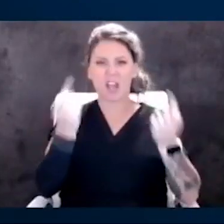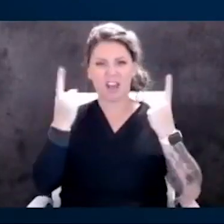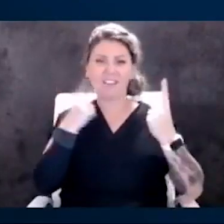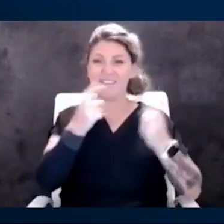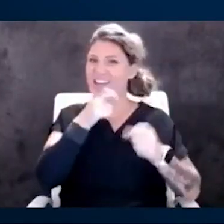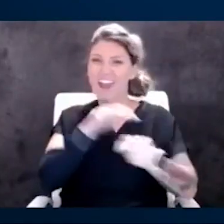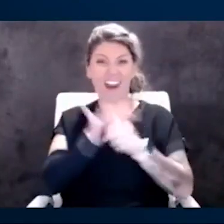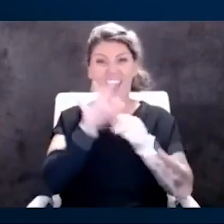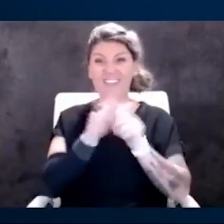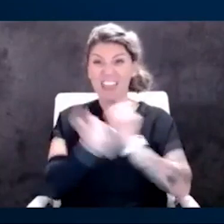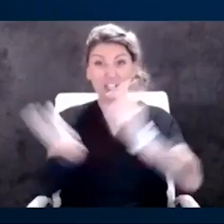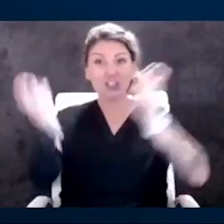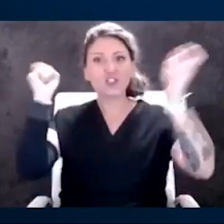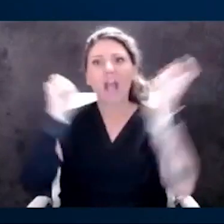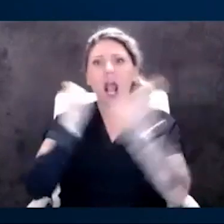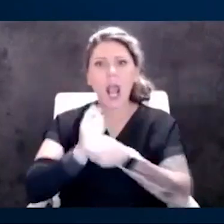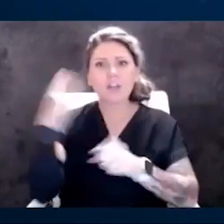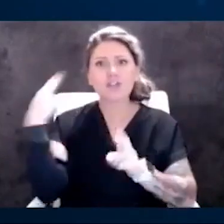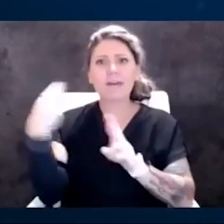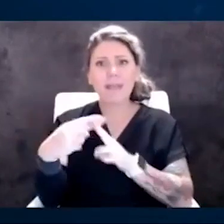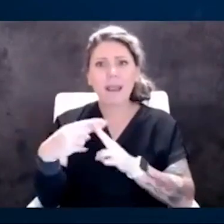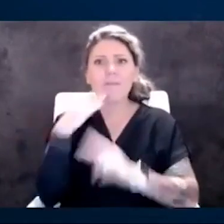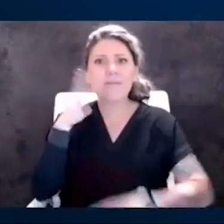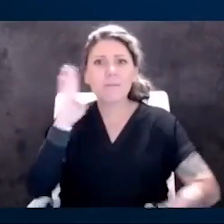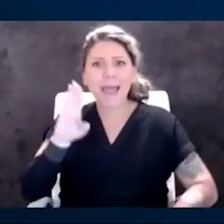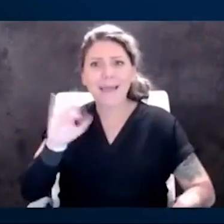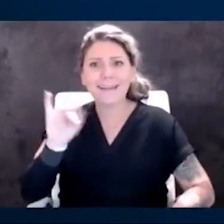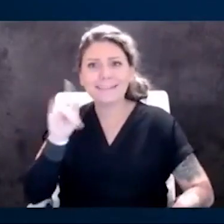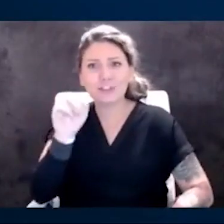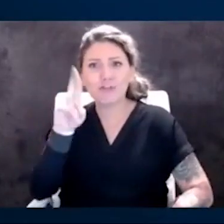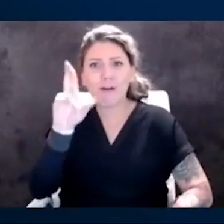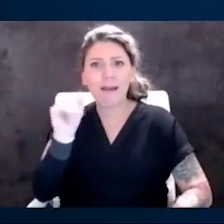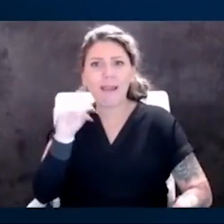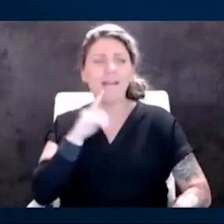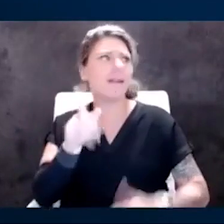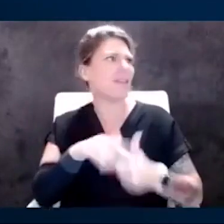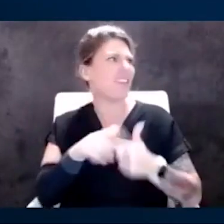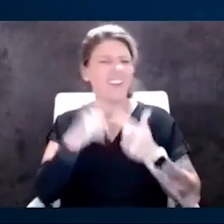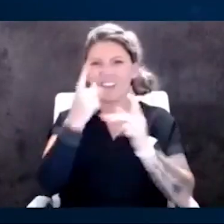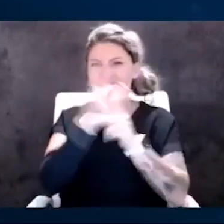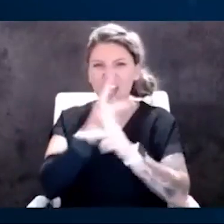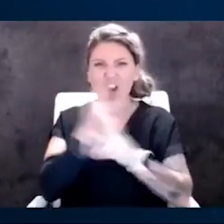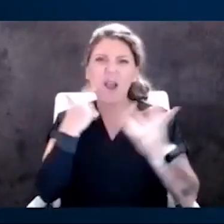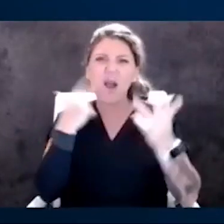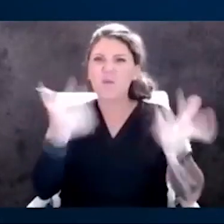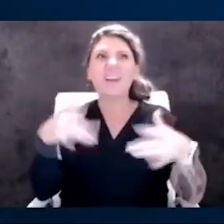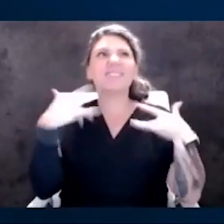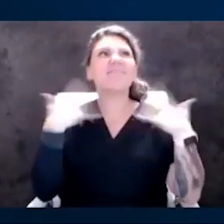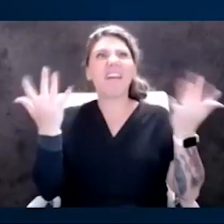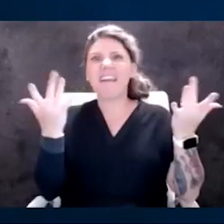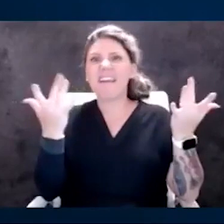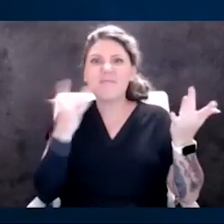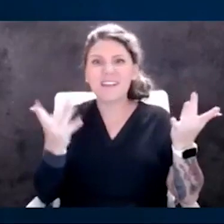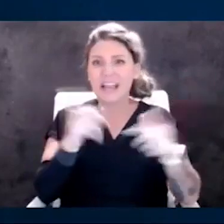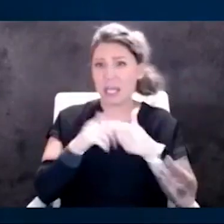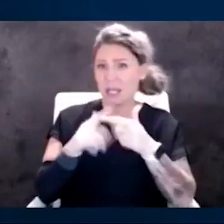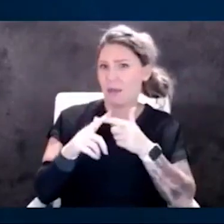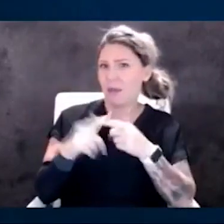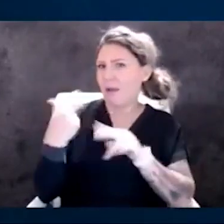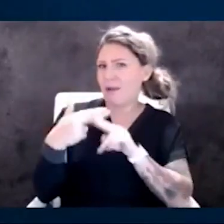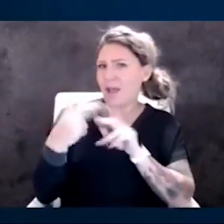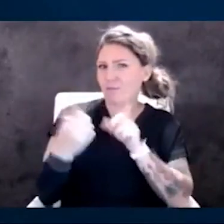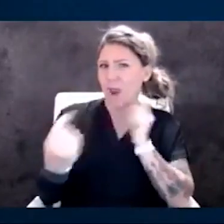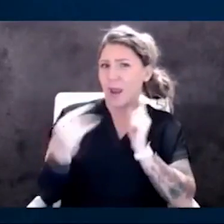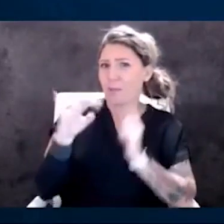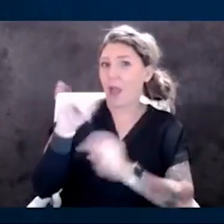change the names of the bacteria. And then you got to try to figure out what the heck's going on. And then you get these wonky names for antibiotics. Oh, wait a minute. Hawkeye's here. Oh,